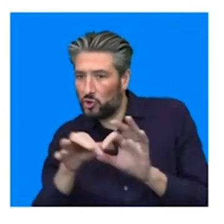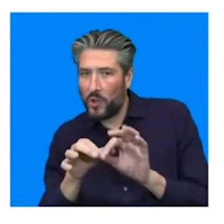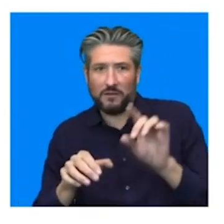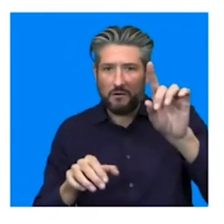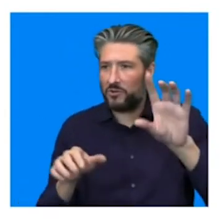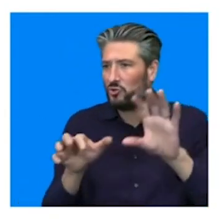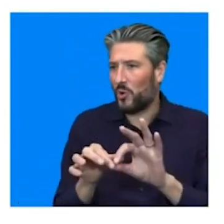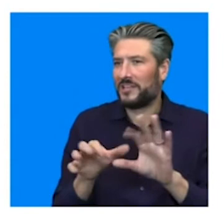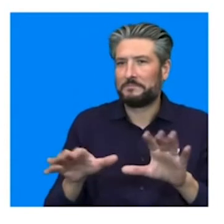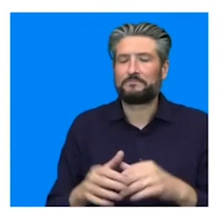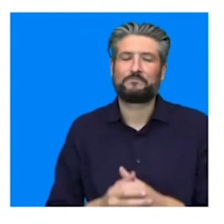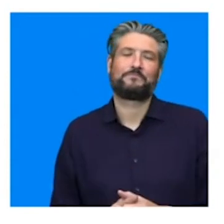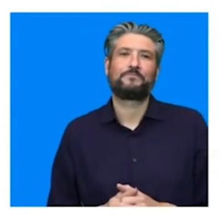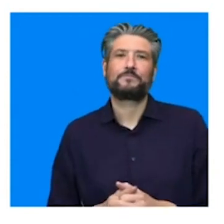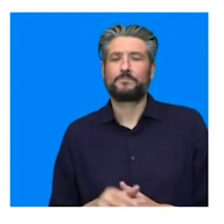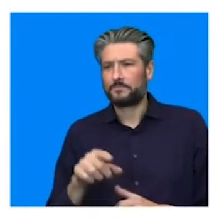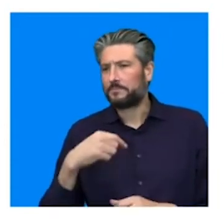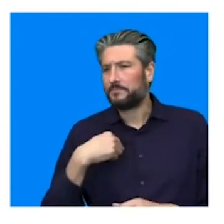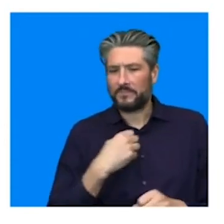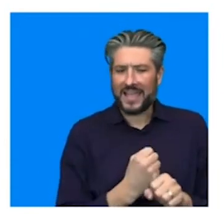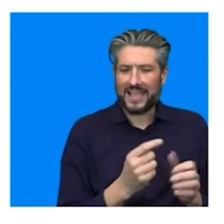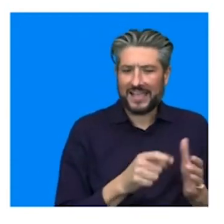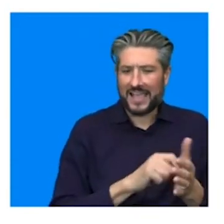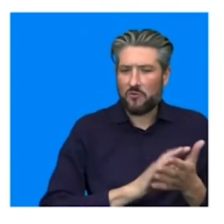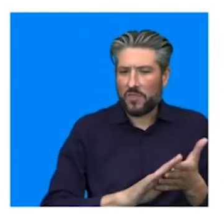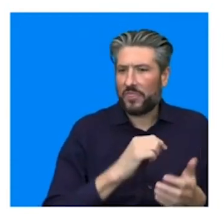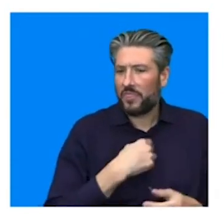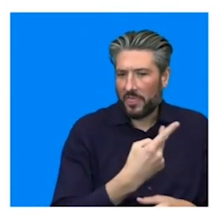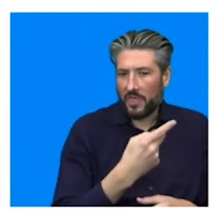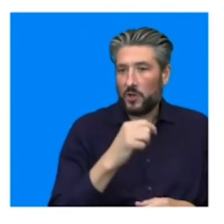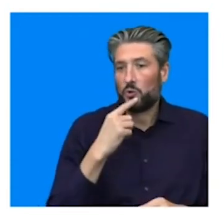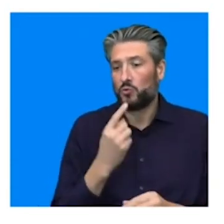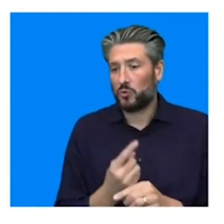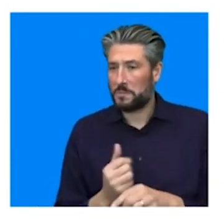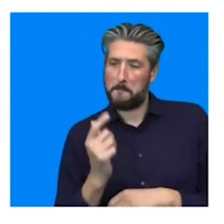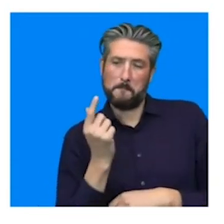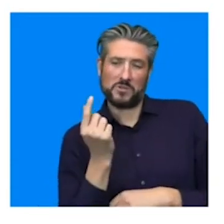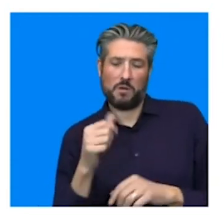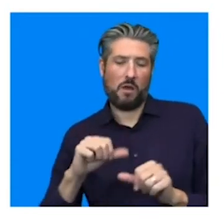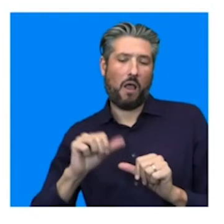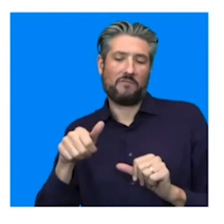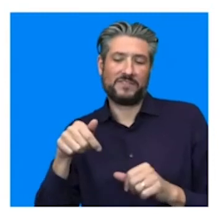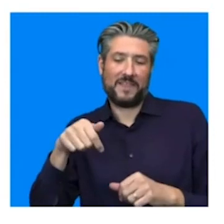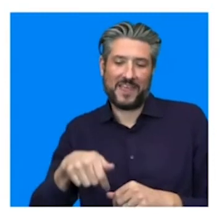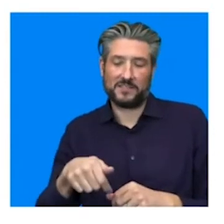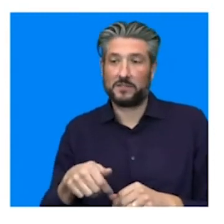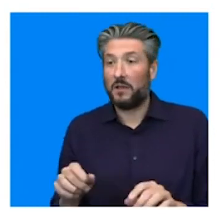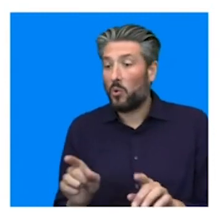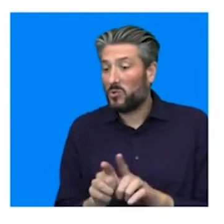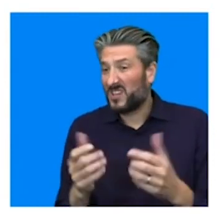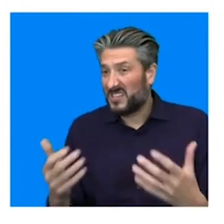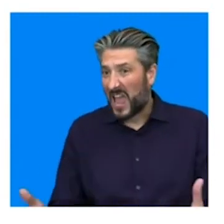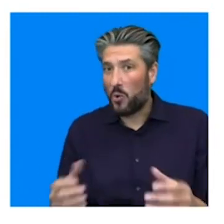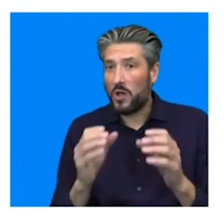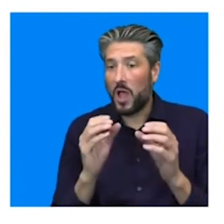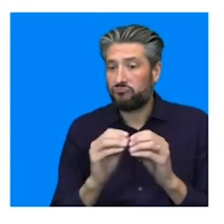Gareth had a chat about potential guilds that will fall from this. So, you know, as a broadcaster, there'll be other broadcasters in there, like we've got